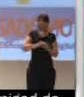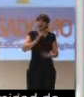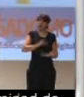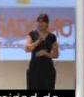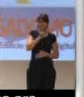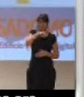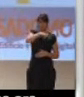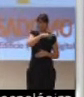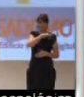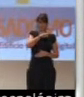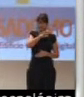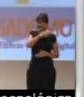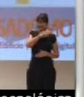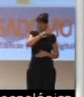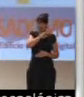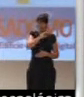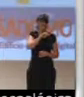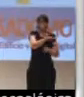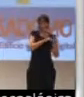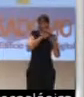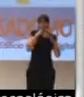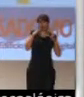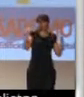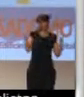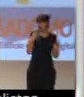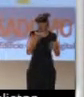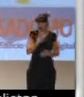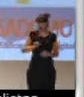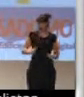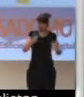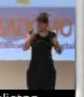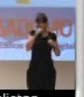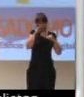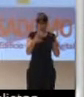wanted to use the INREDIS capability in real